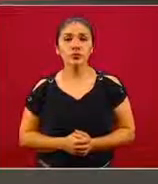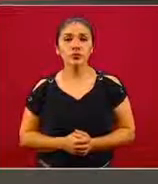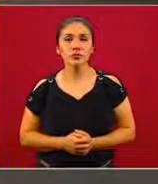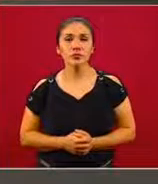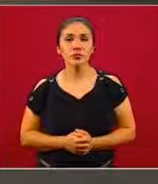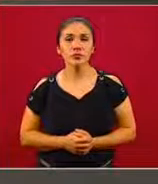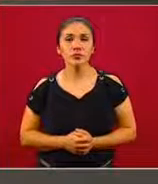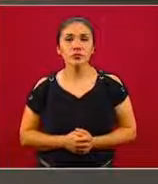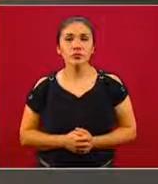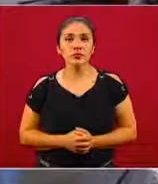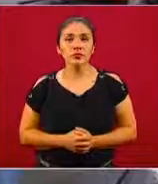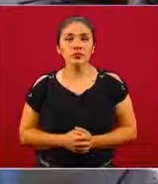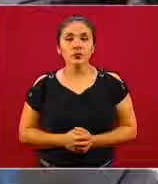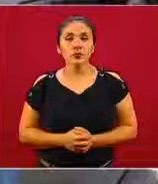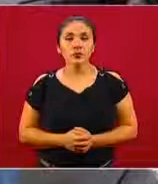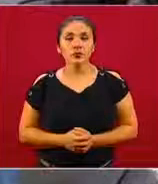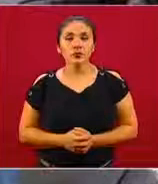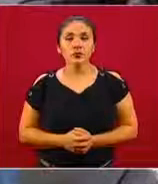age.